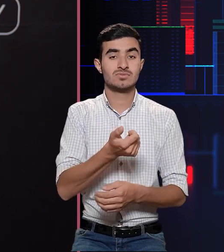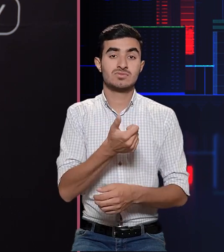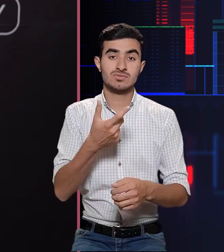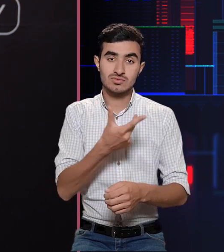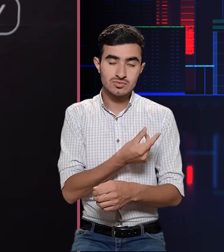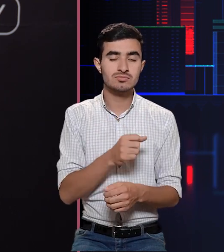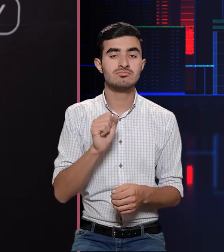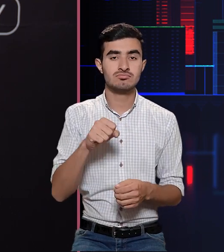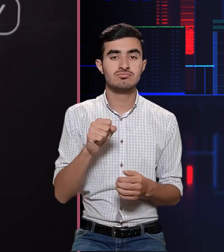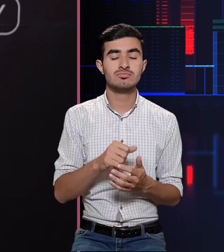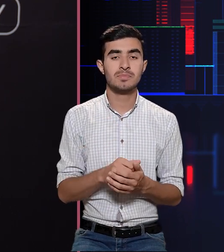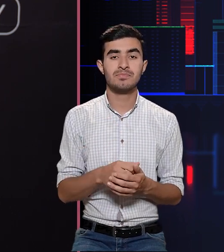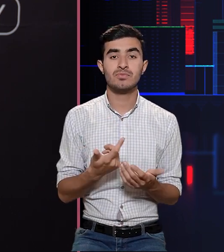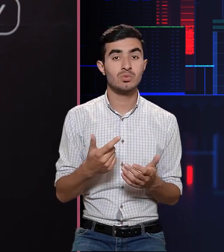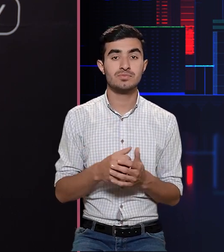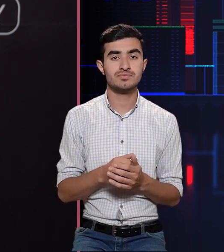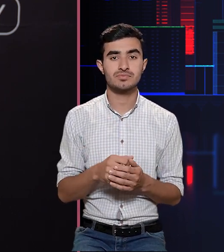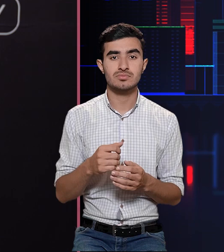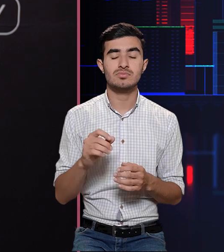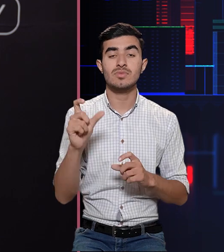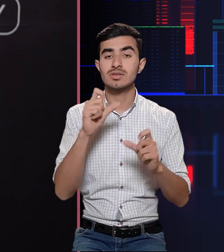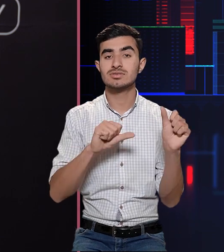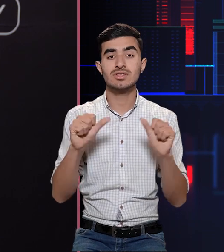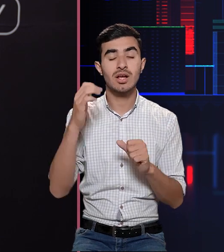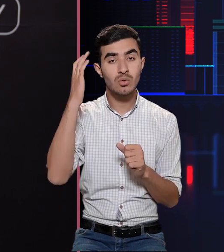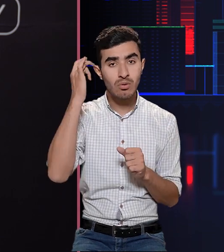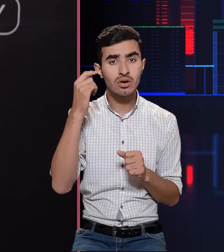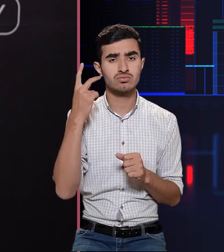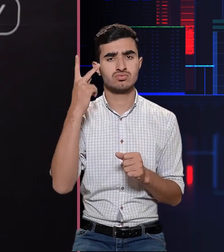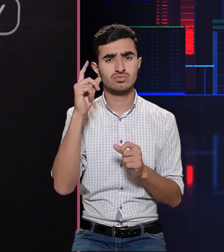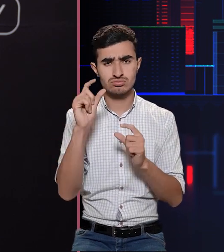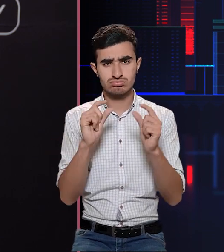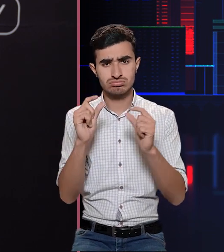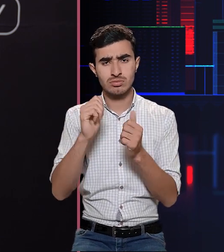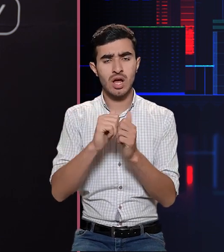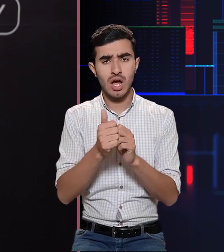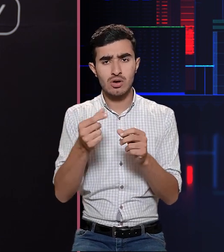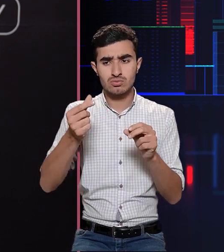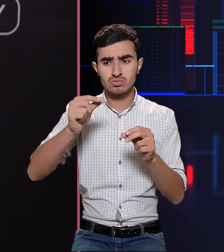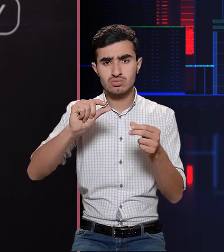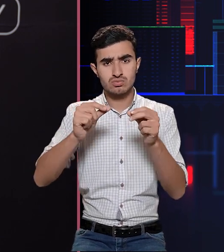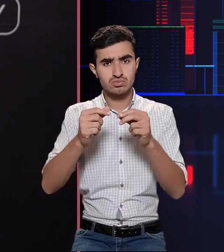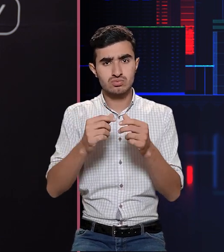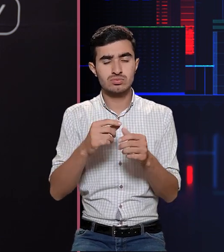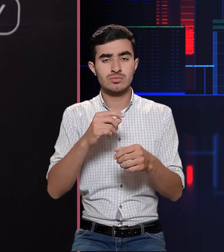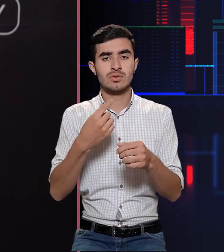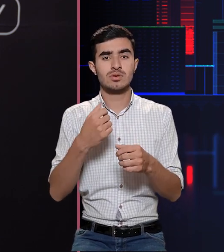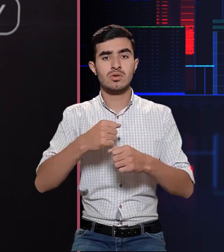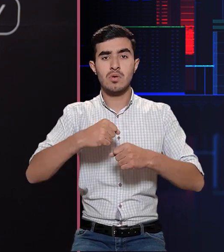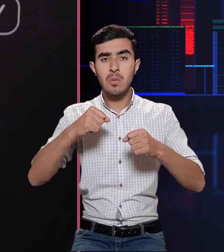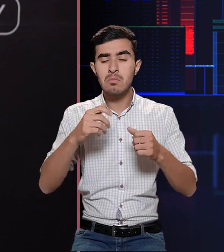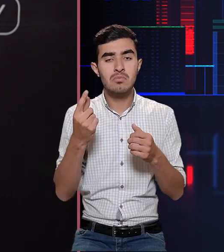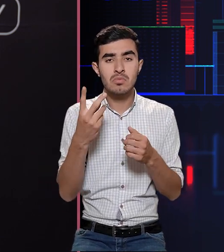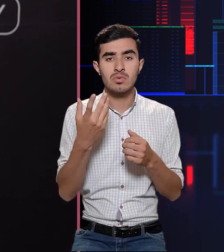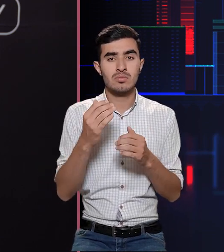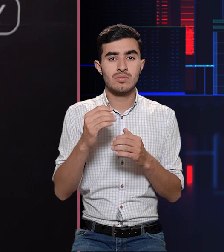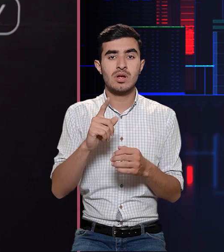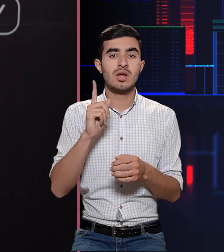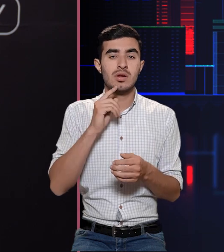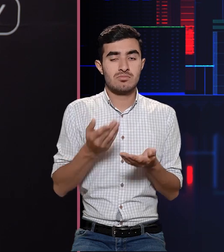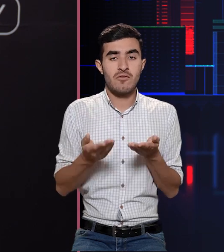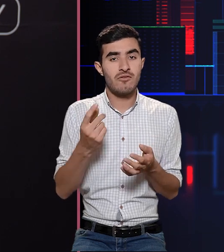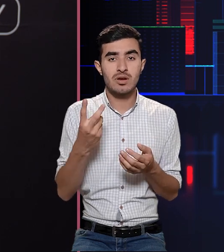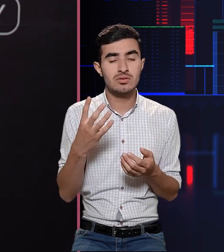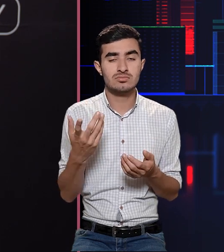undergoing the surgical procedure. And science, because you have to calculate everything according to the size,